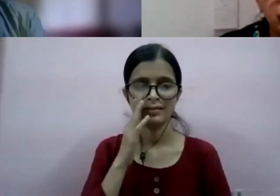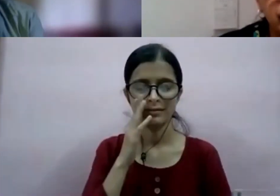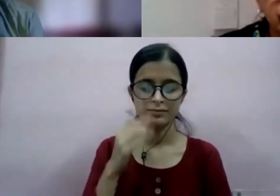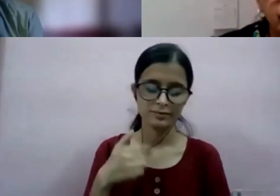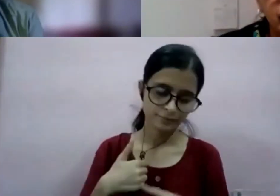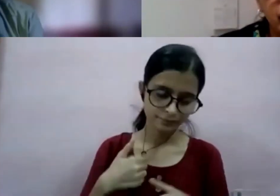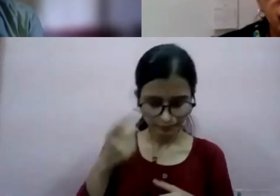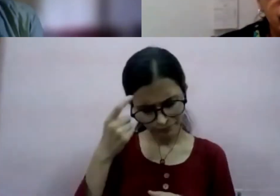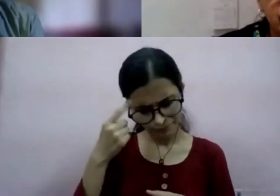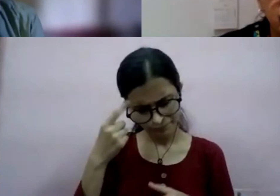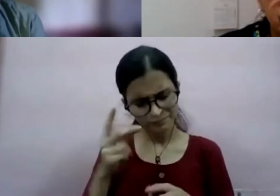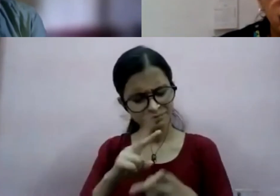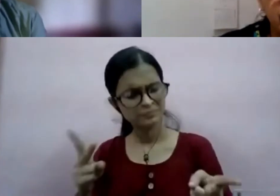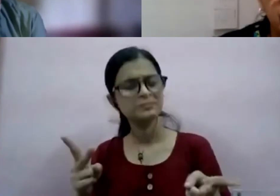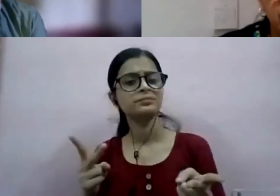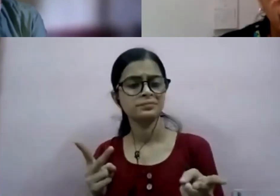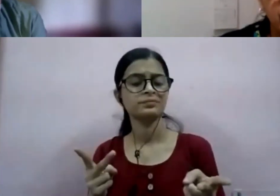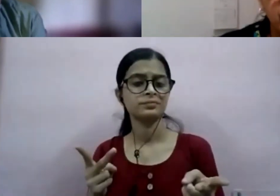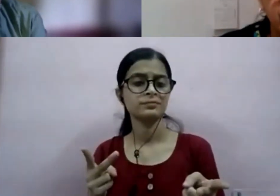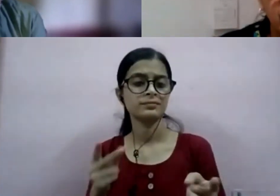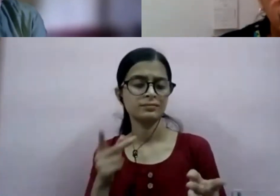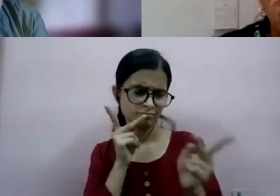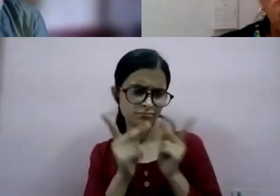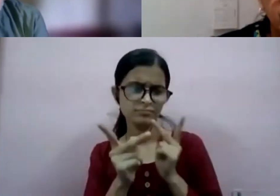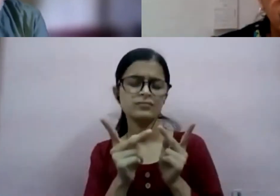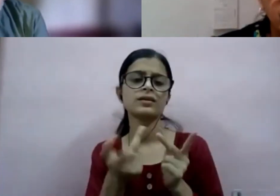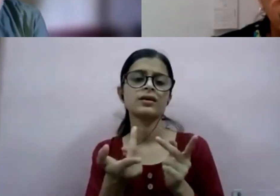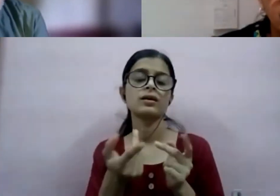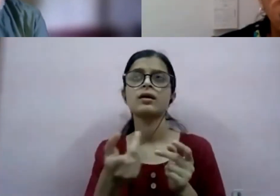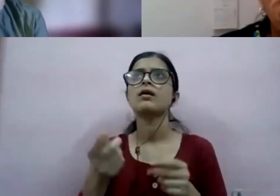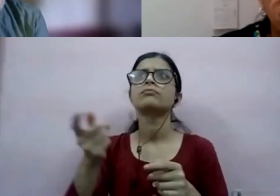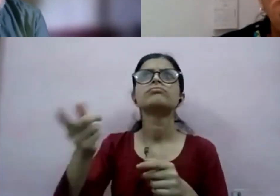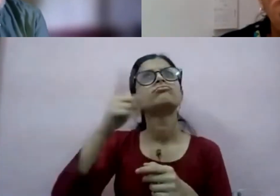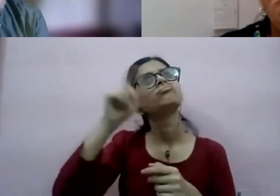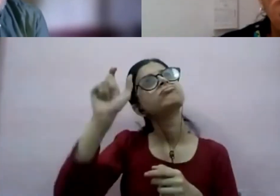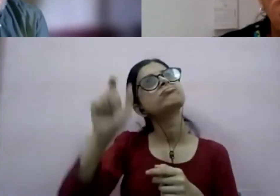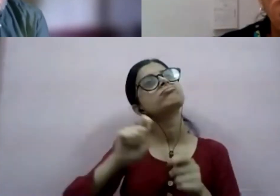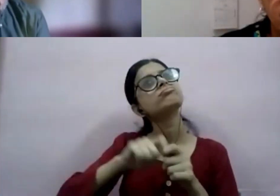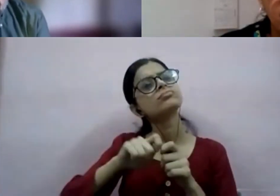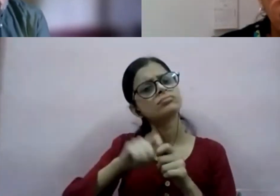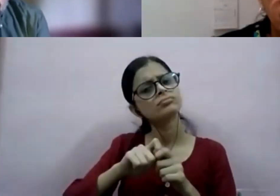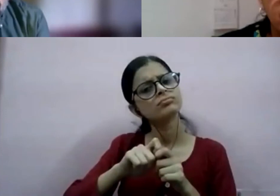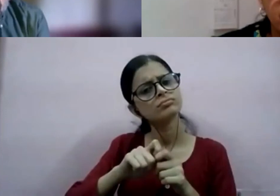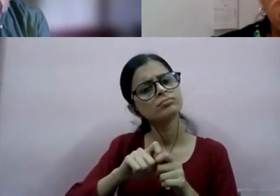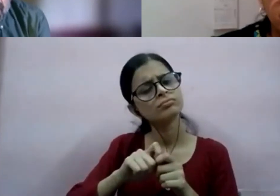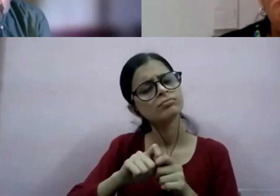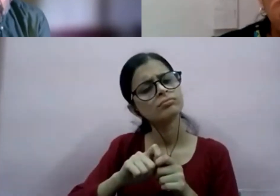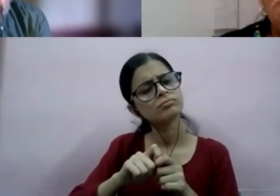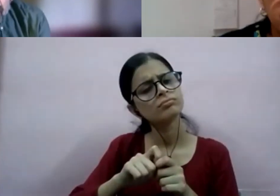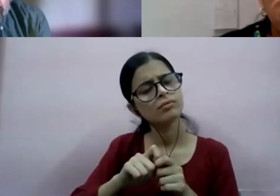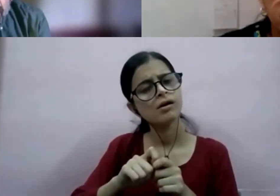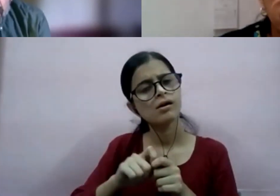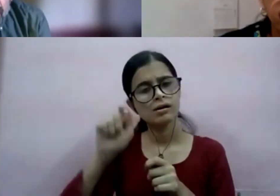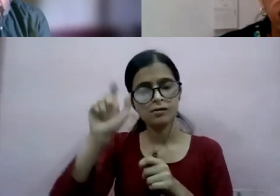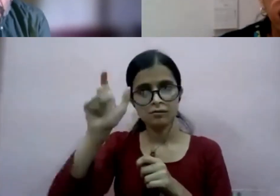my colleague, Richard Bruner, if you look at Richard's work in the Routledge handbook, his book on mental